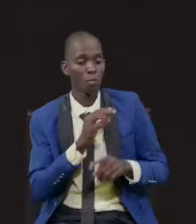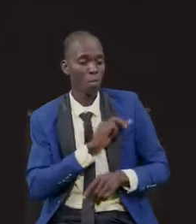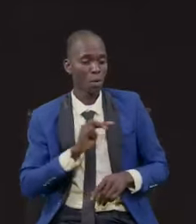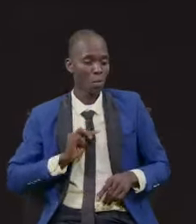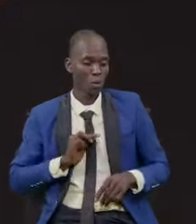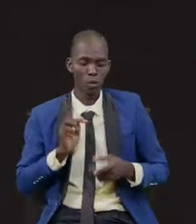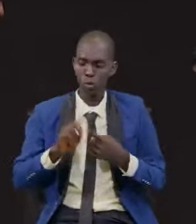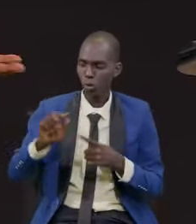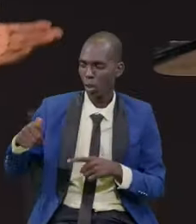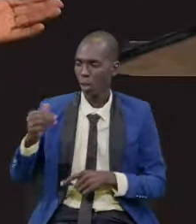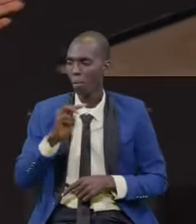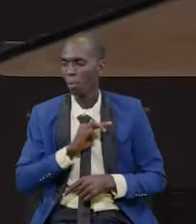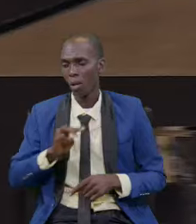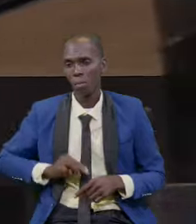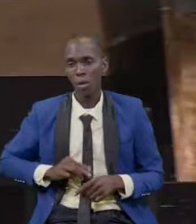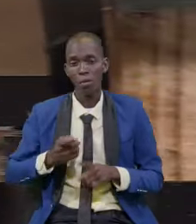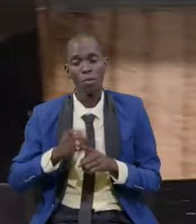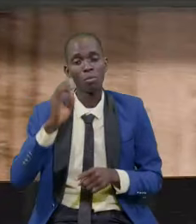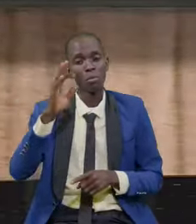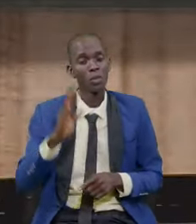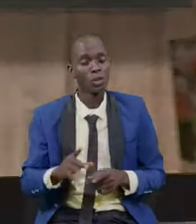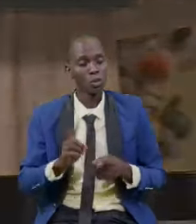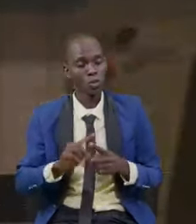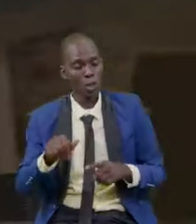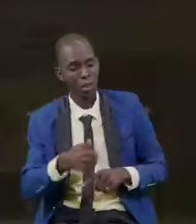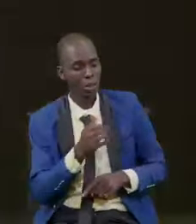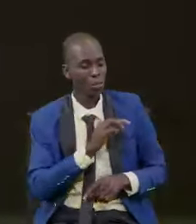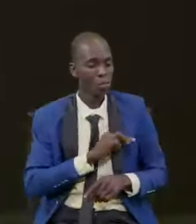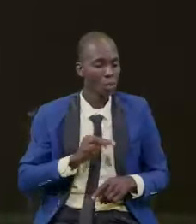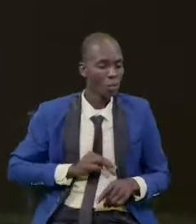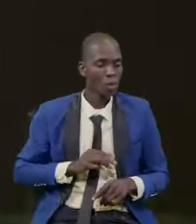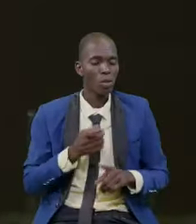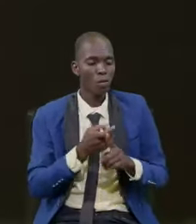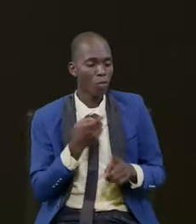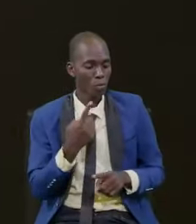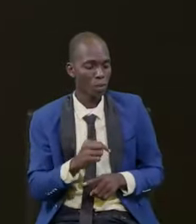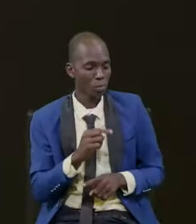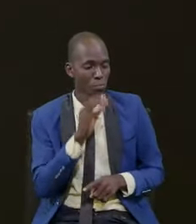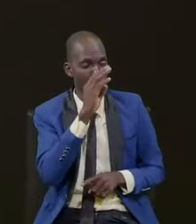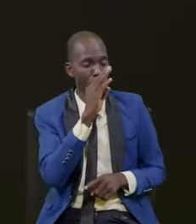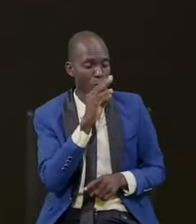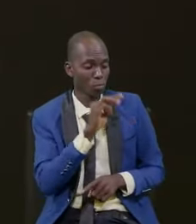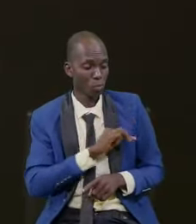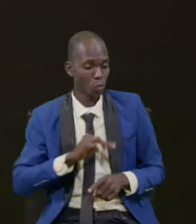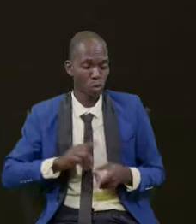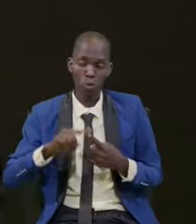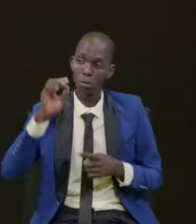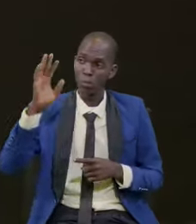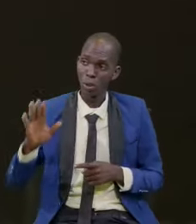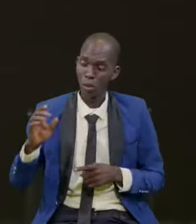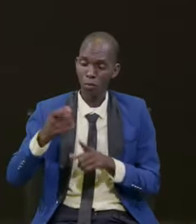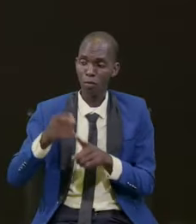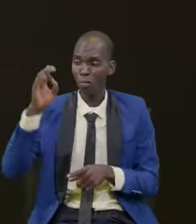member, from a minister to the member, from the member to the minister, you order